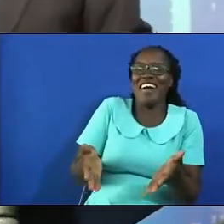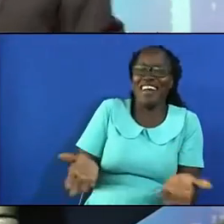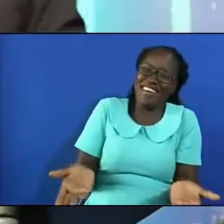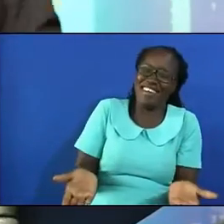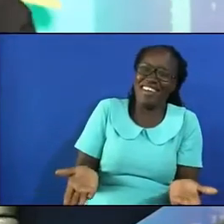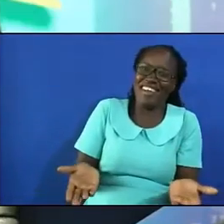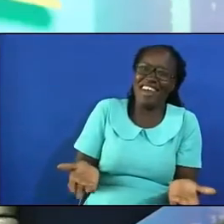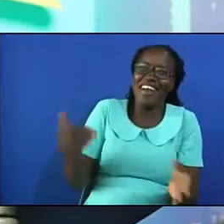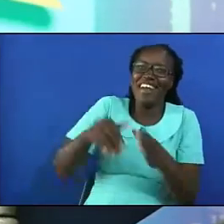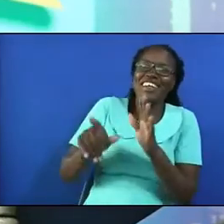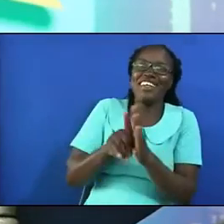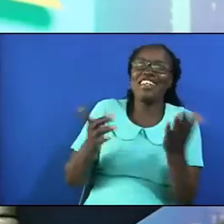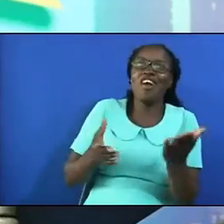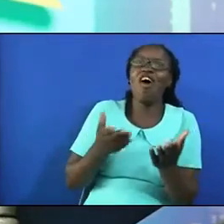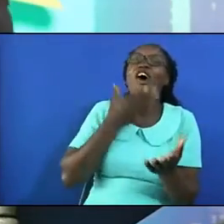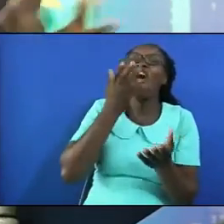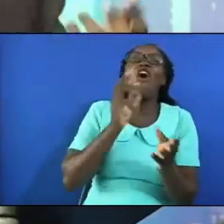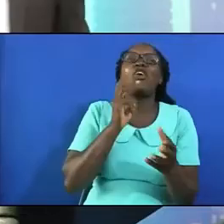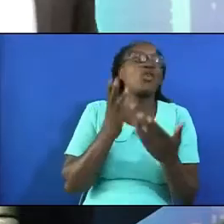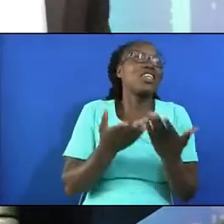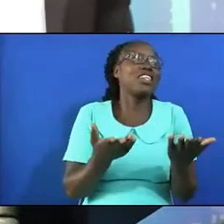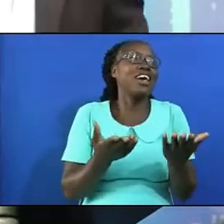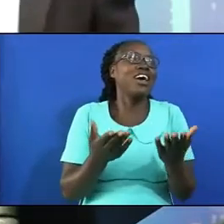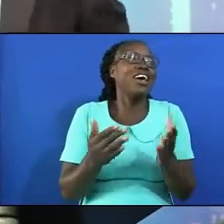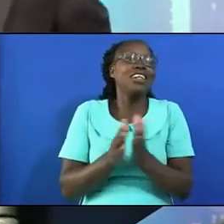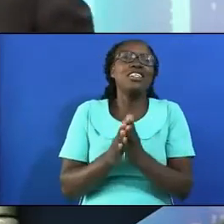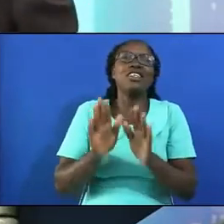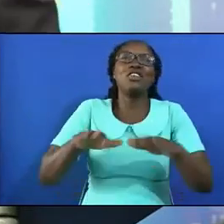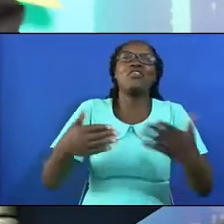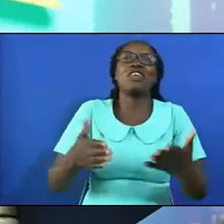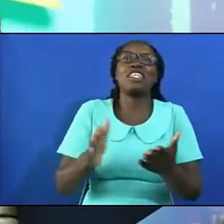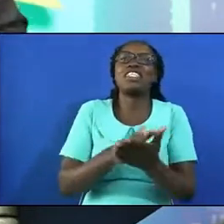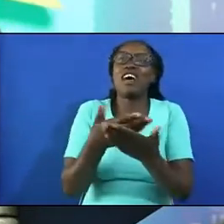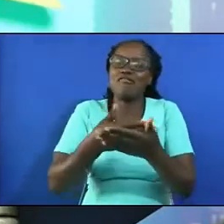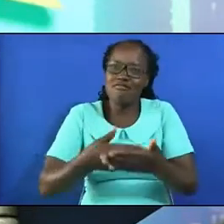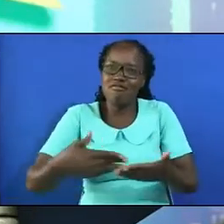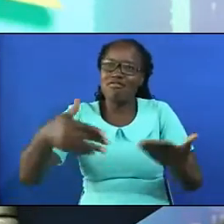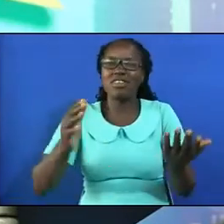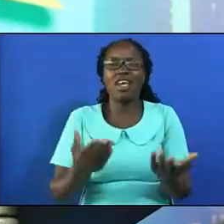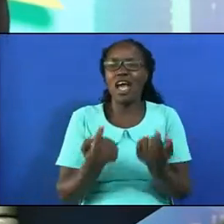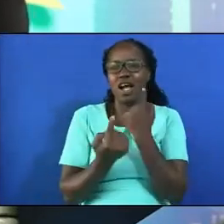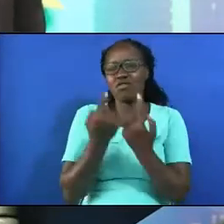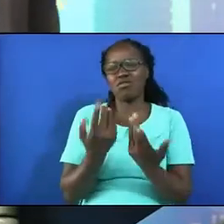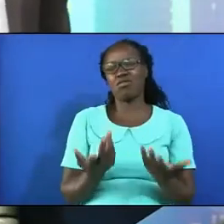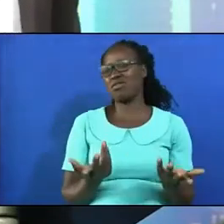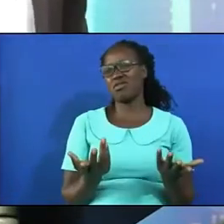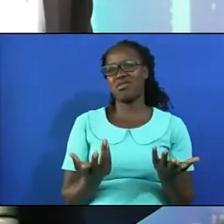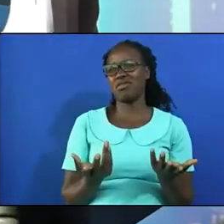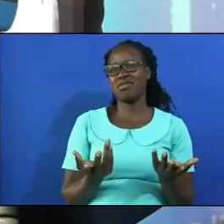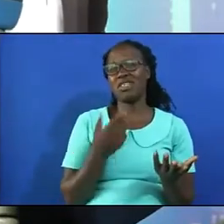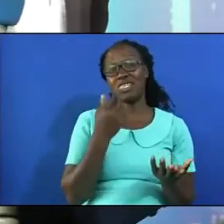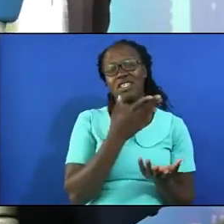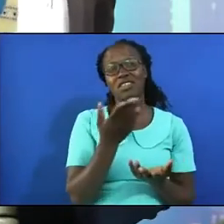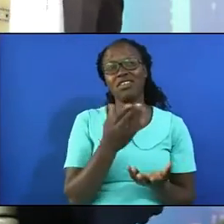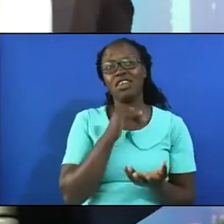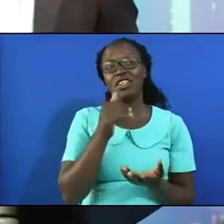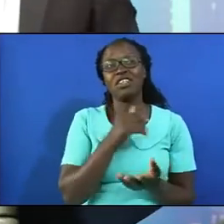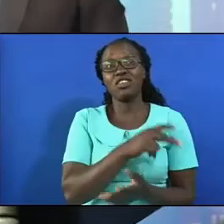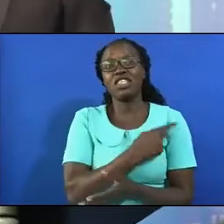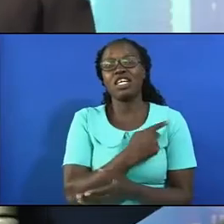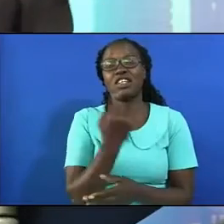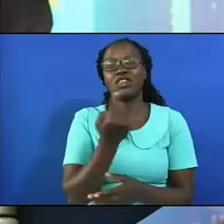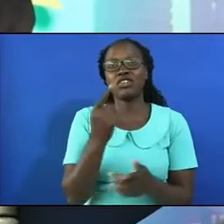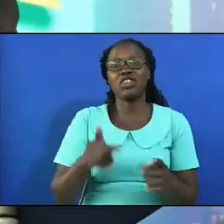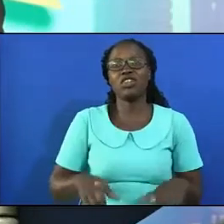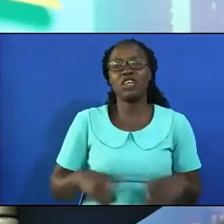I came. Shemeji, is there hot water? Shemeji, can you fry something? Shemeji, can you cook? Let me tell you, that's not the kind of